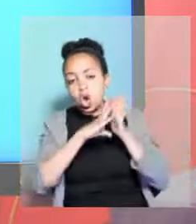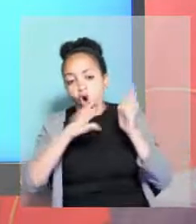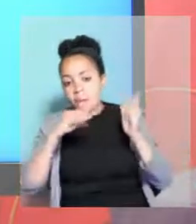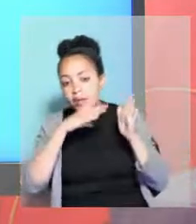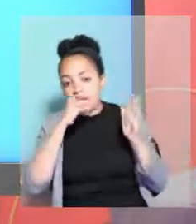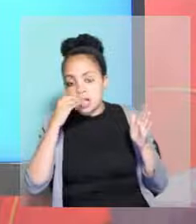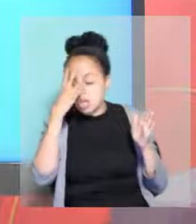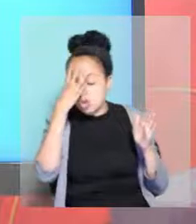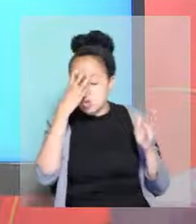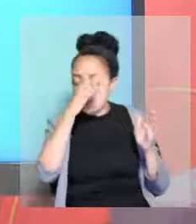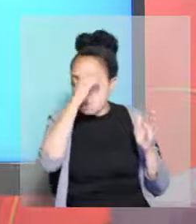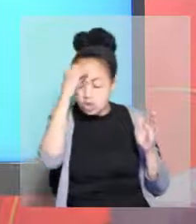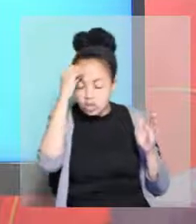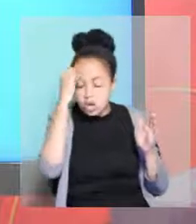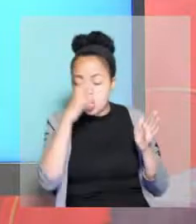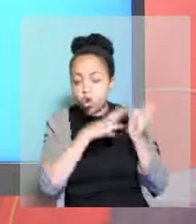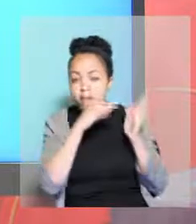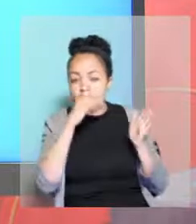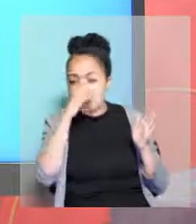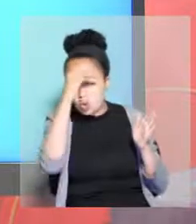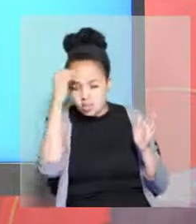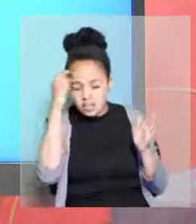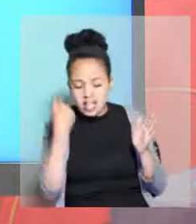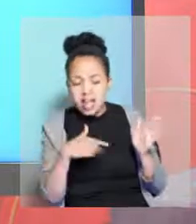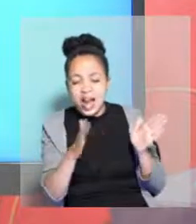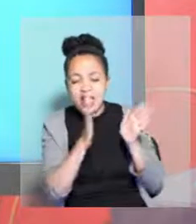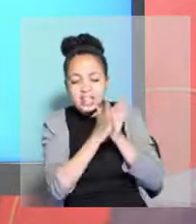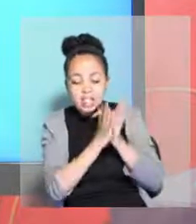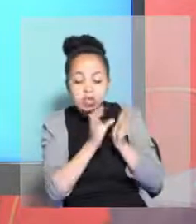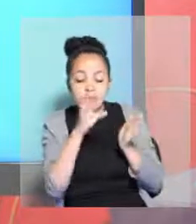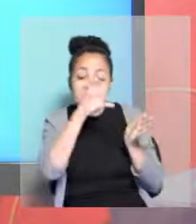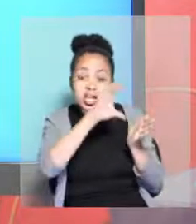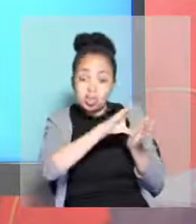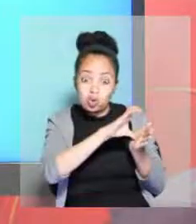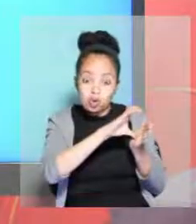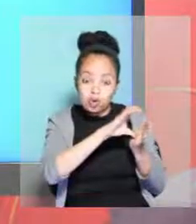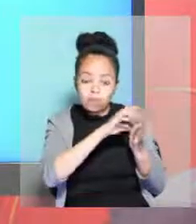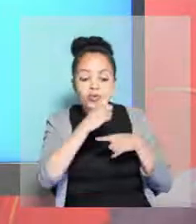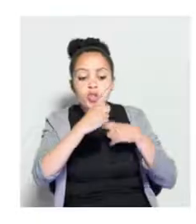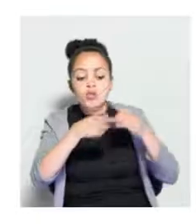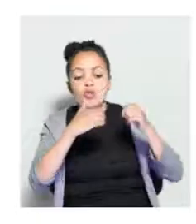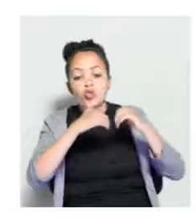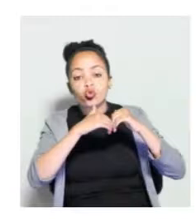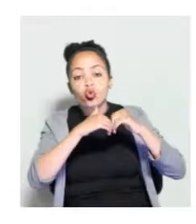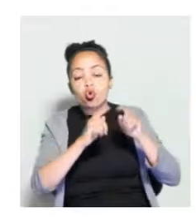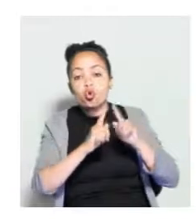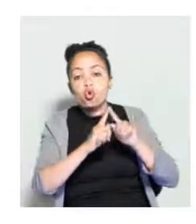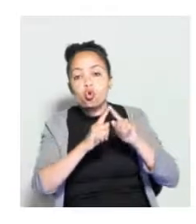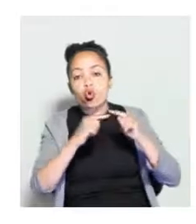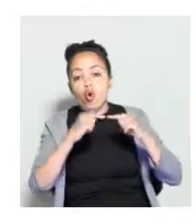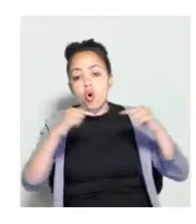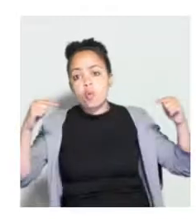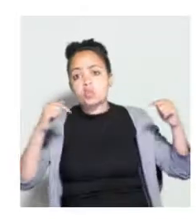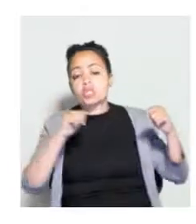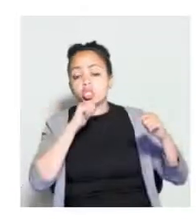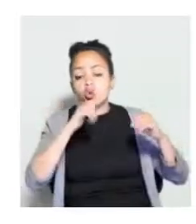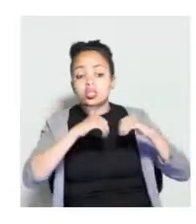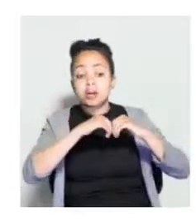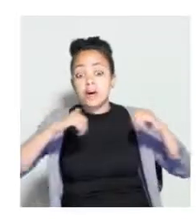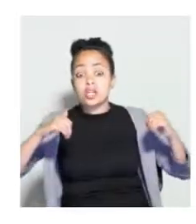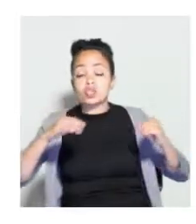the original, as they are attached by centromer, move to opposite pole. There is no